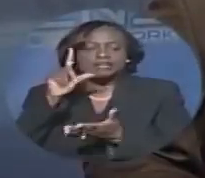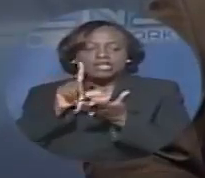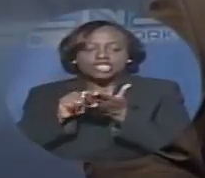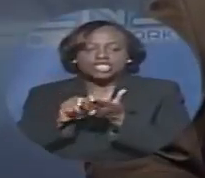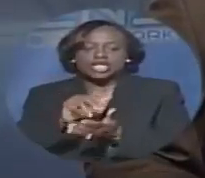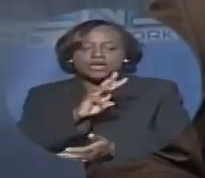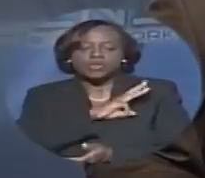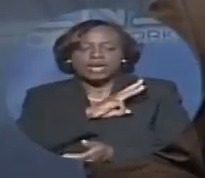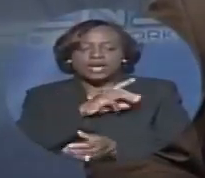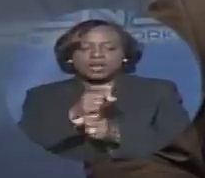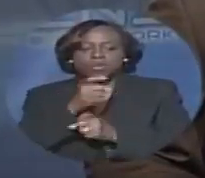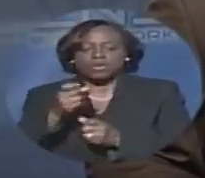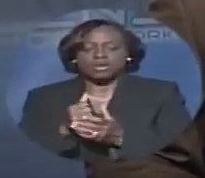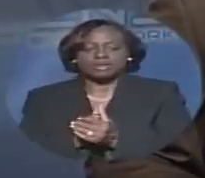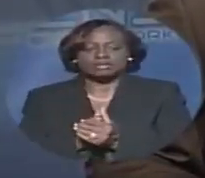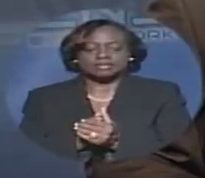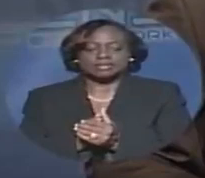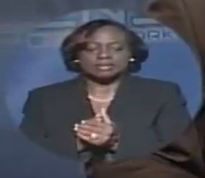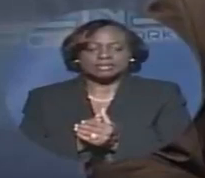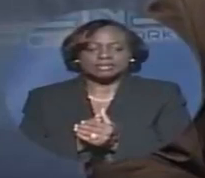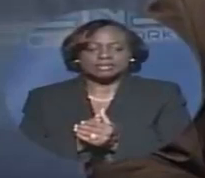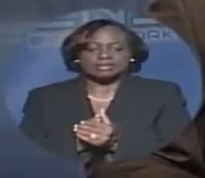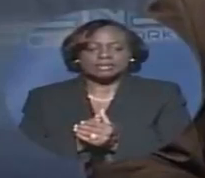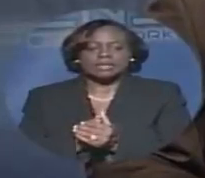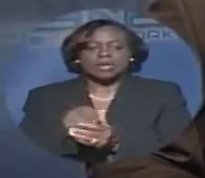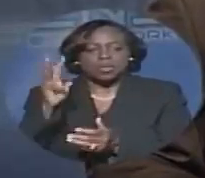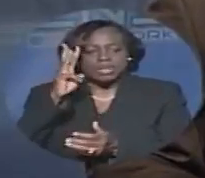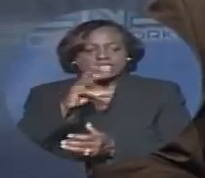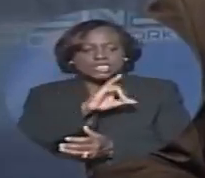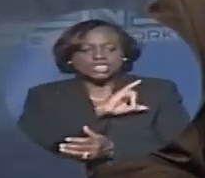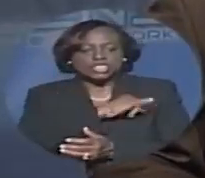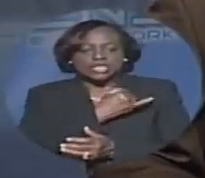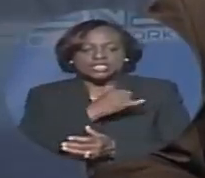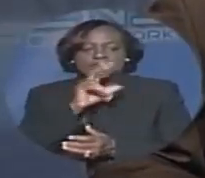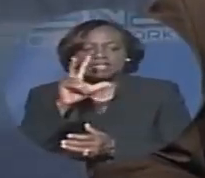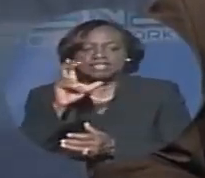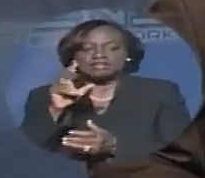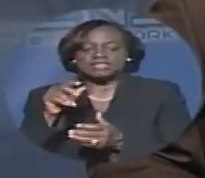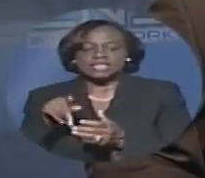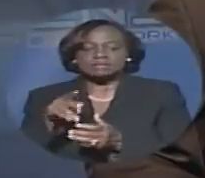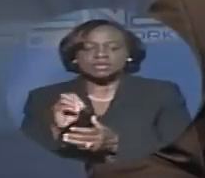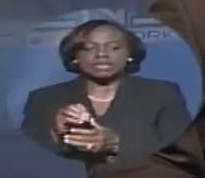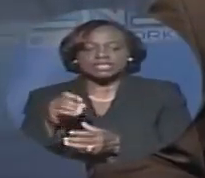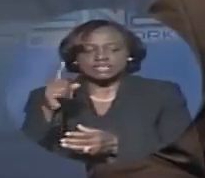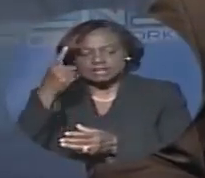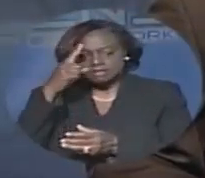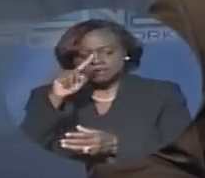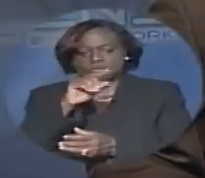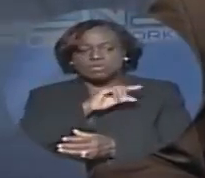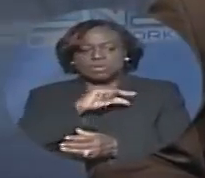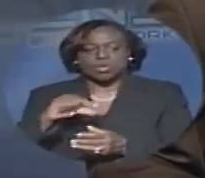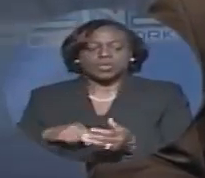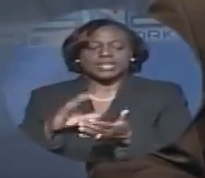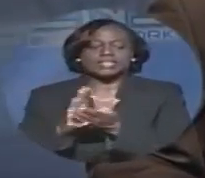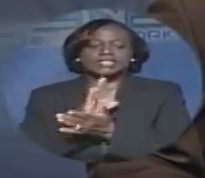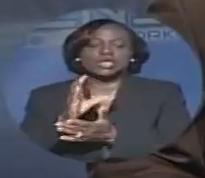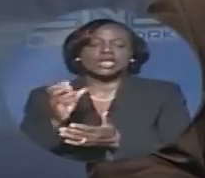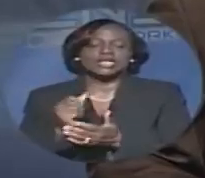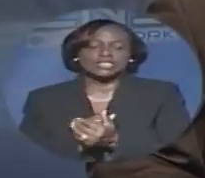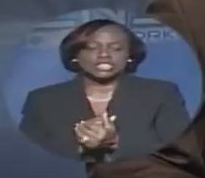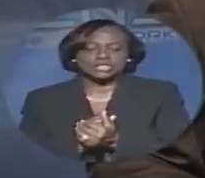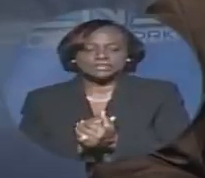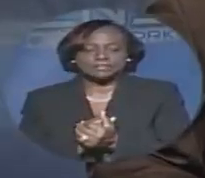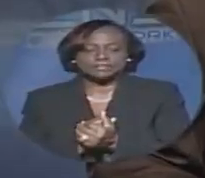with 16 points and 9 rebounds. Wilton Johnson, he had a side-high 13 points for the Comets. This is how Coach Dwayne Smith summed